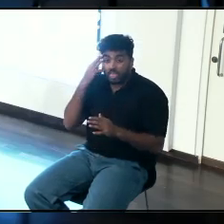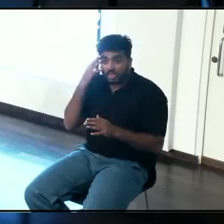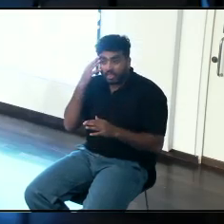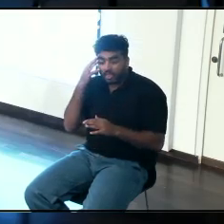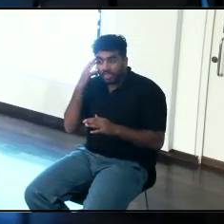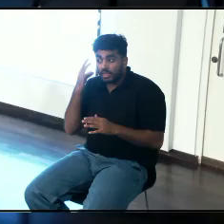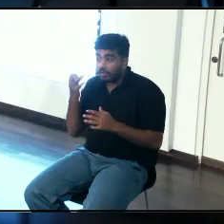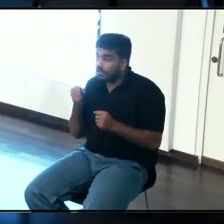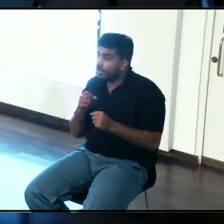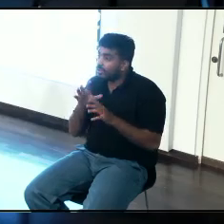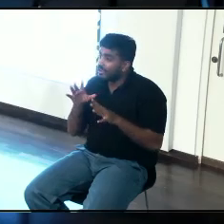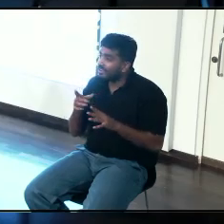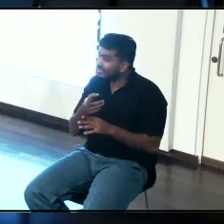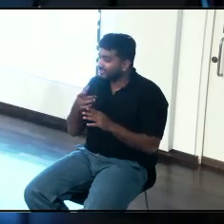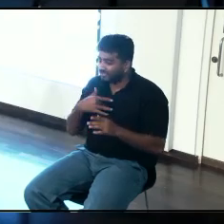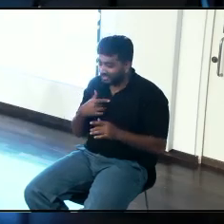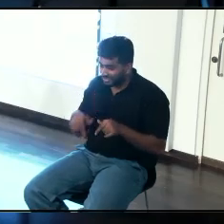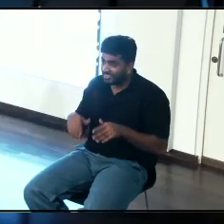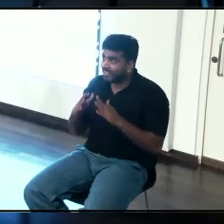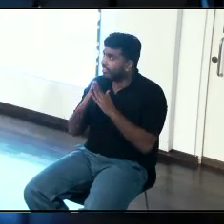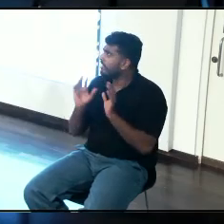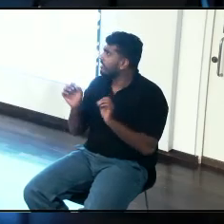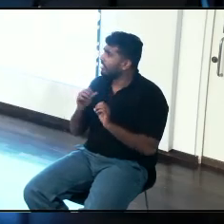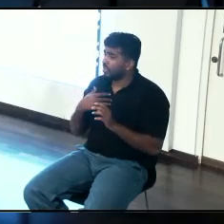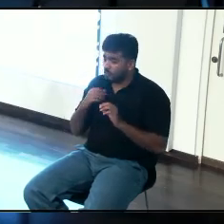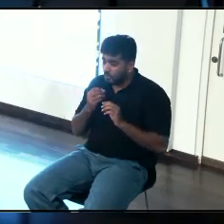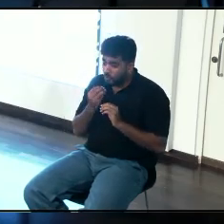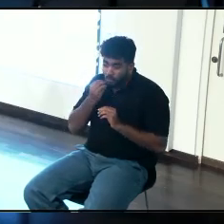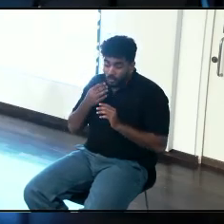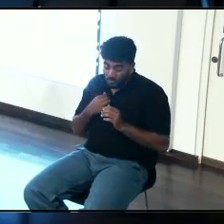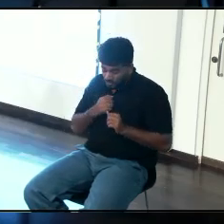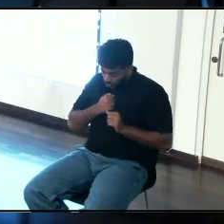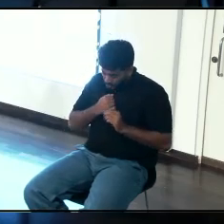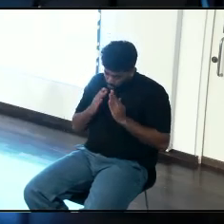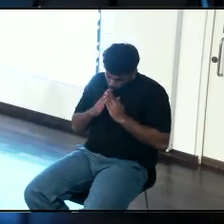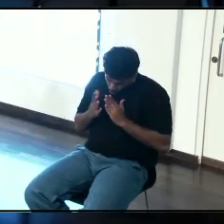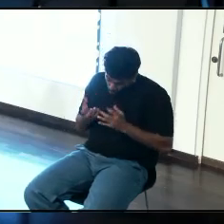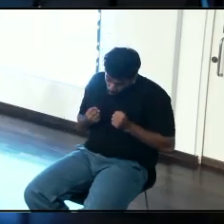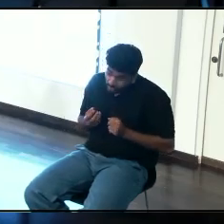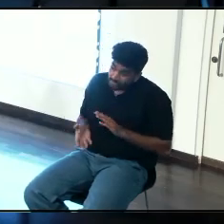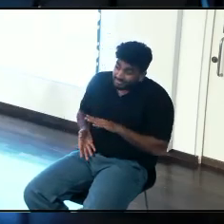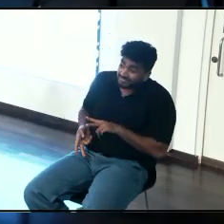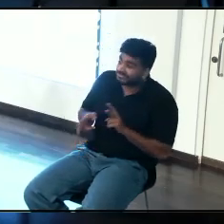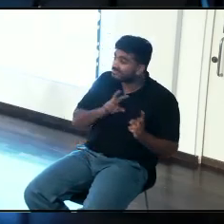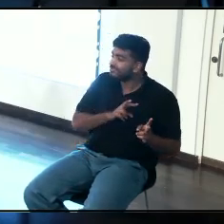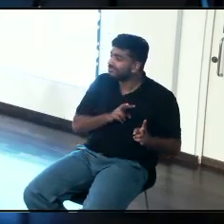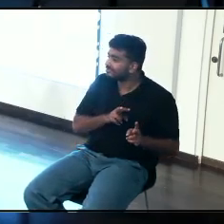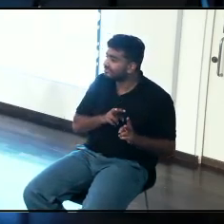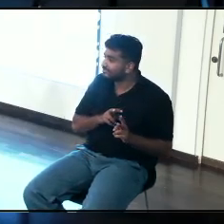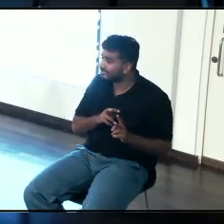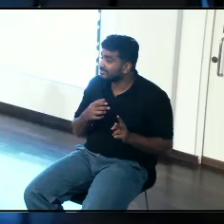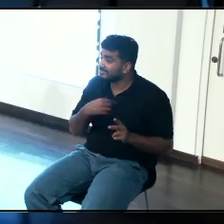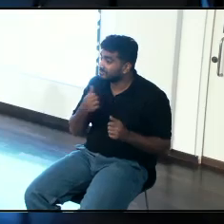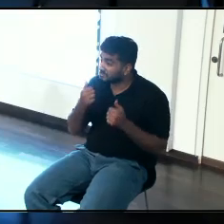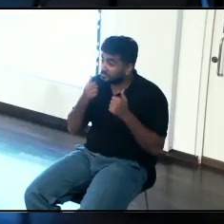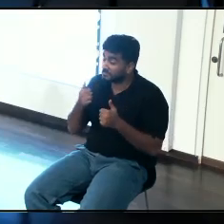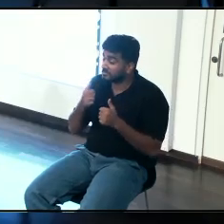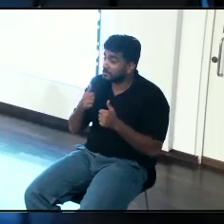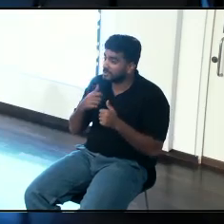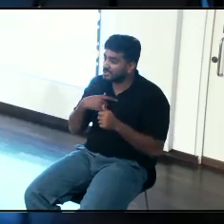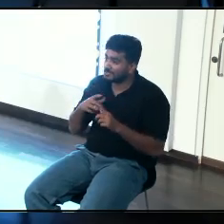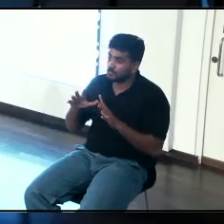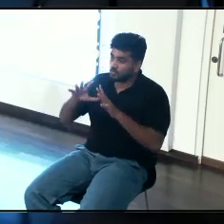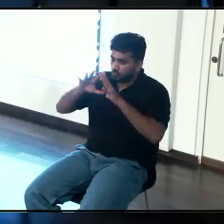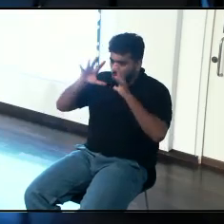I want to go home. It's such a powerful instinct almost. And I think it's a universal